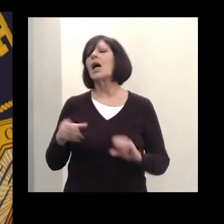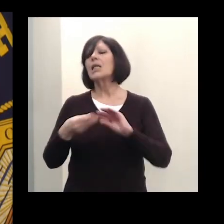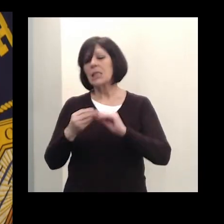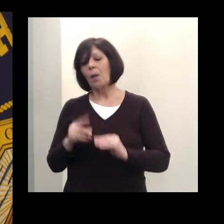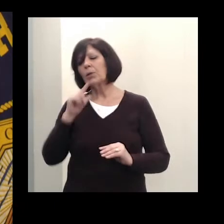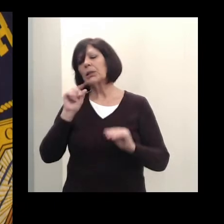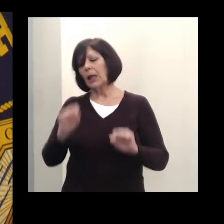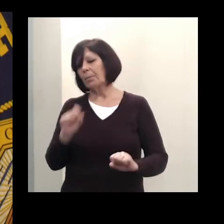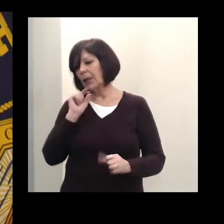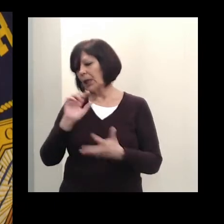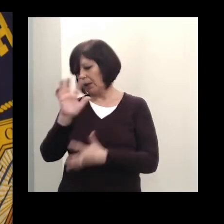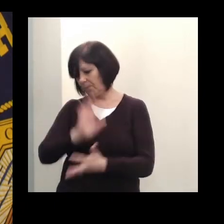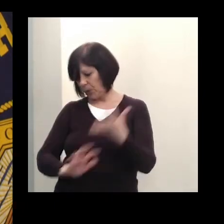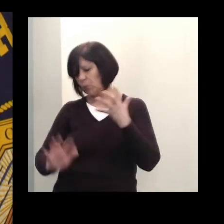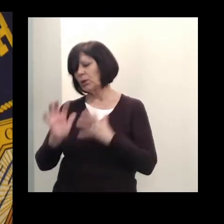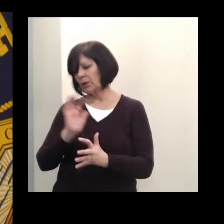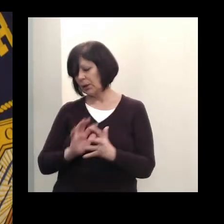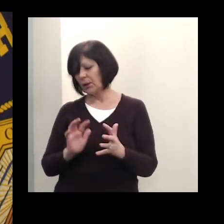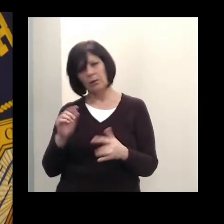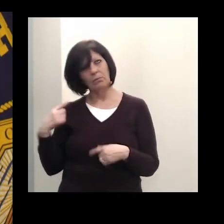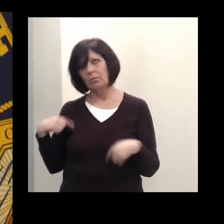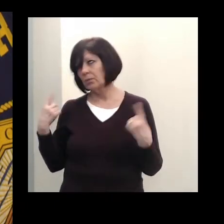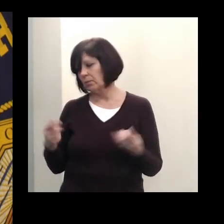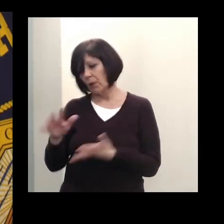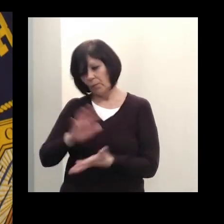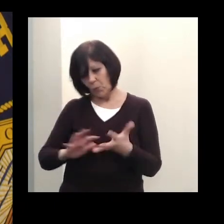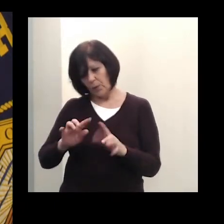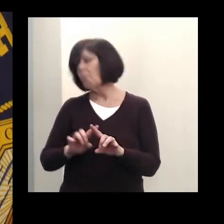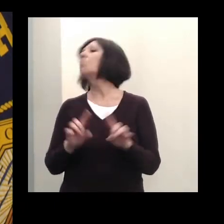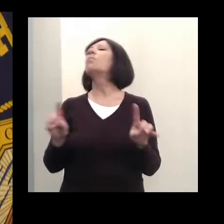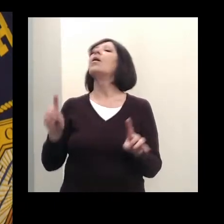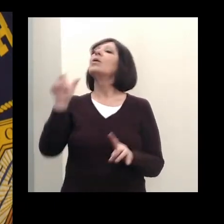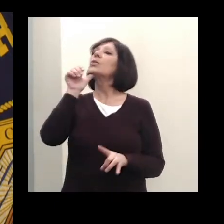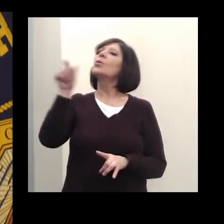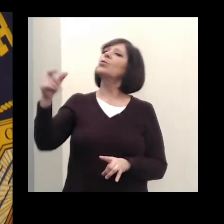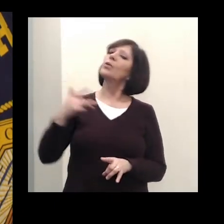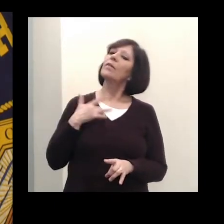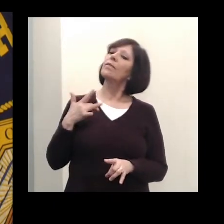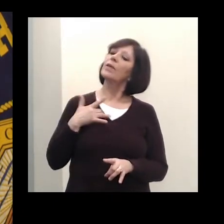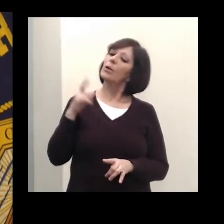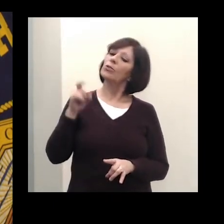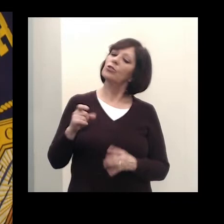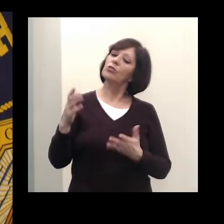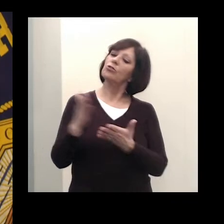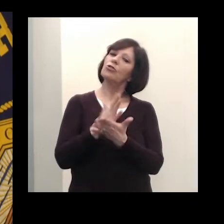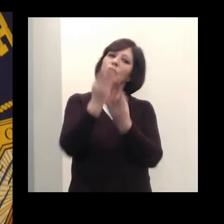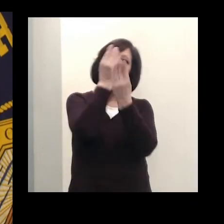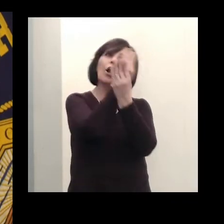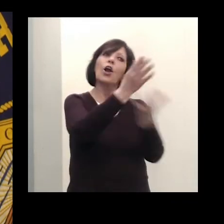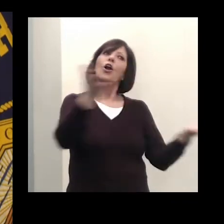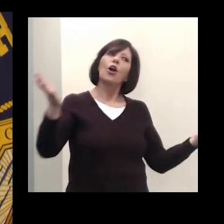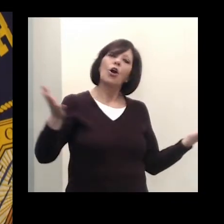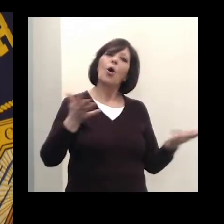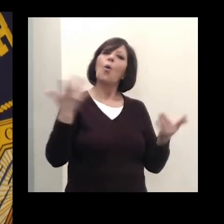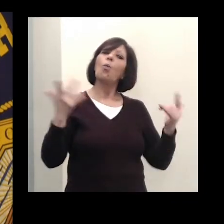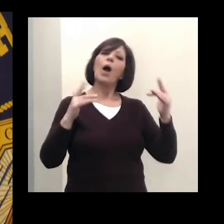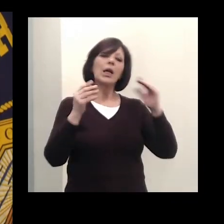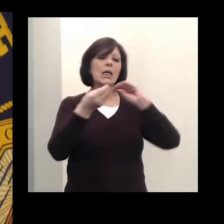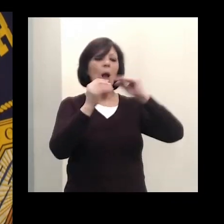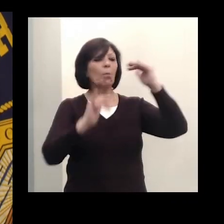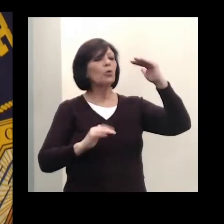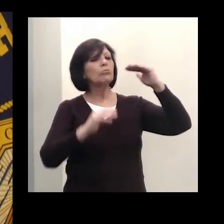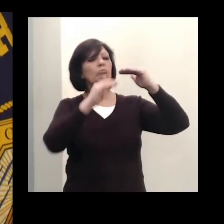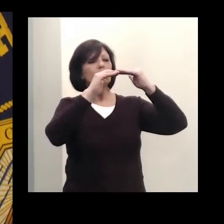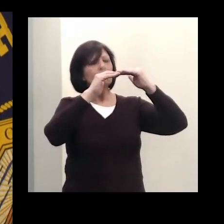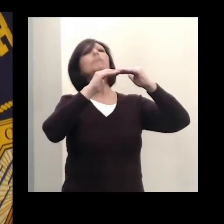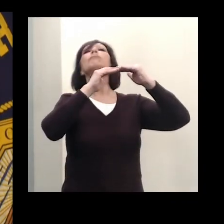and this whole thing has been that way, but don't you feel that we should be sharing with the public what threshold numbers you would